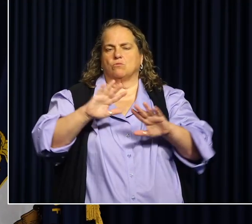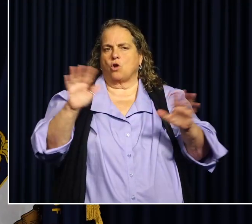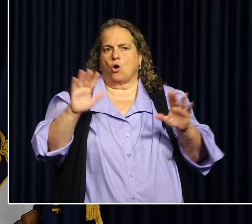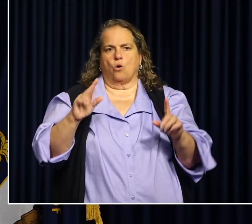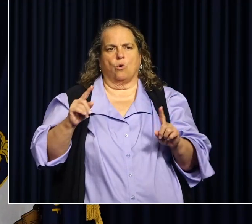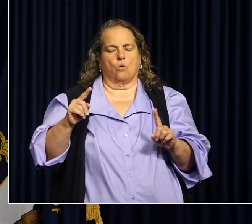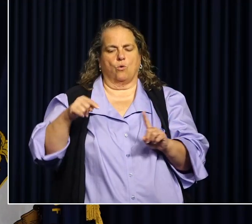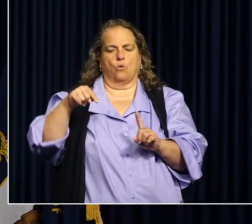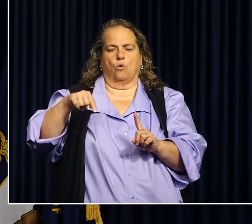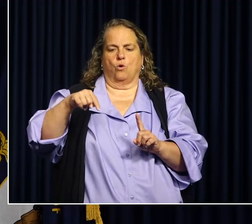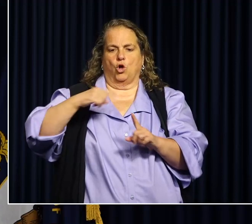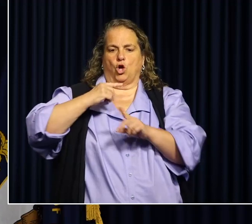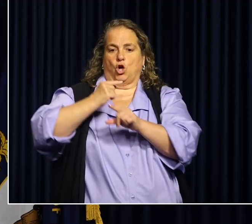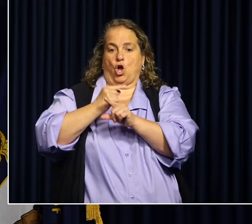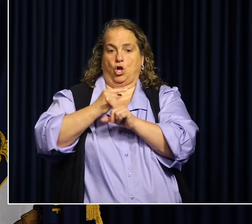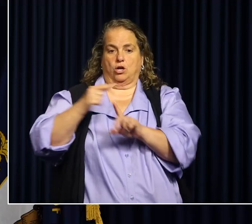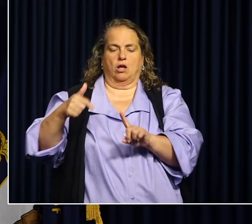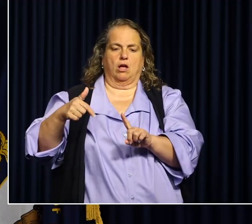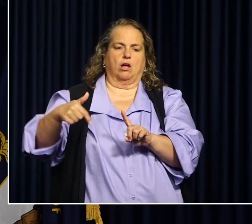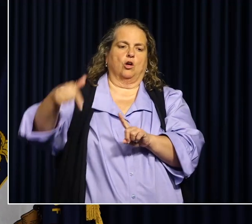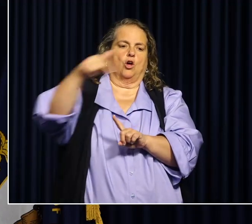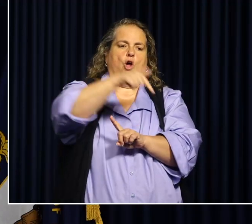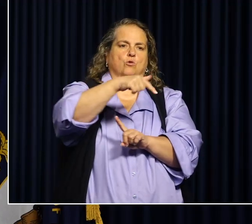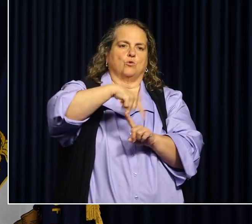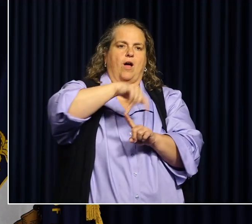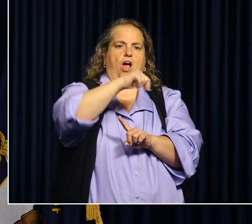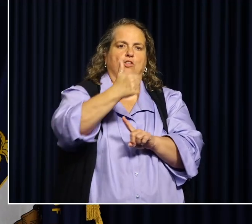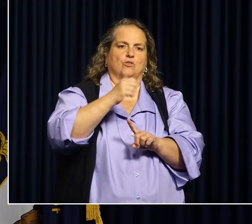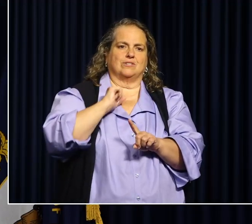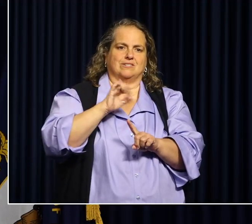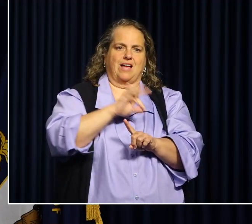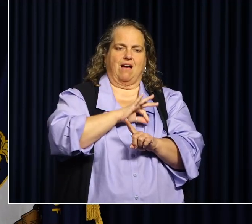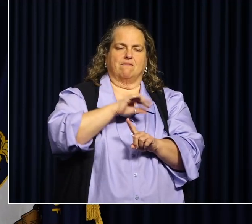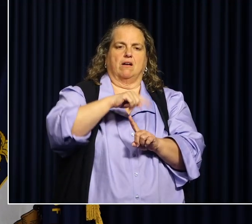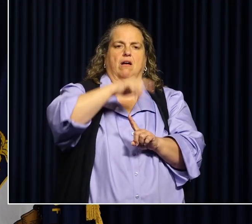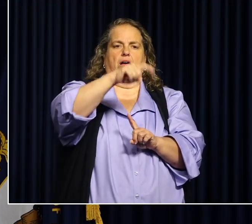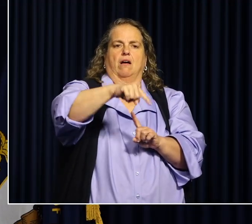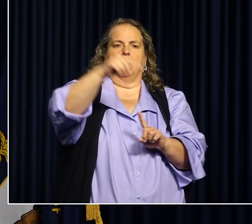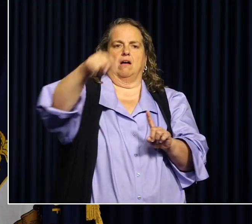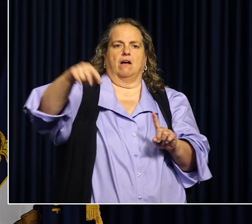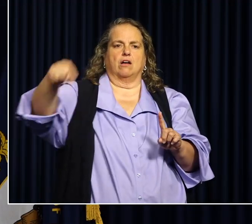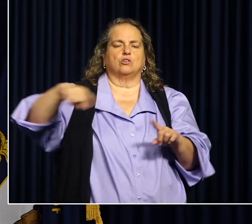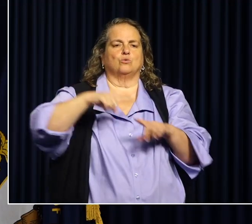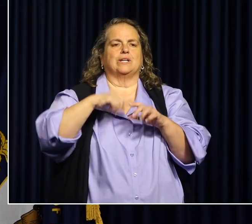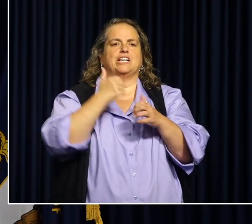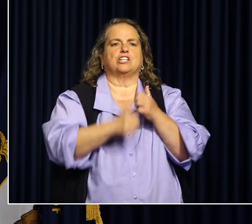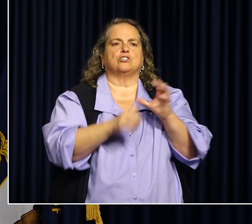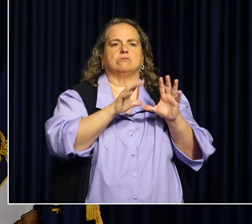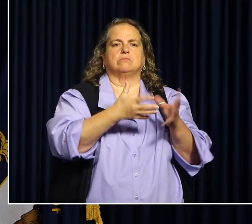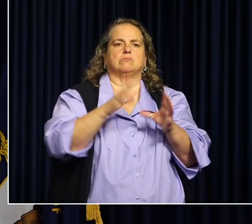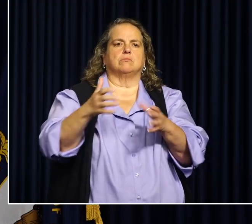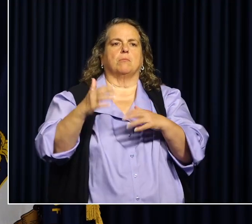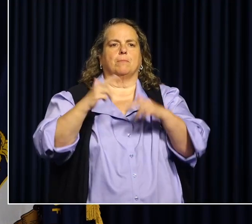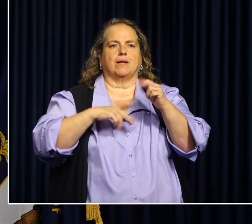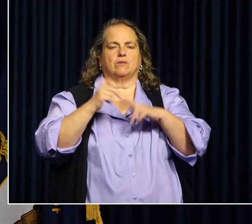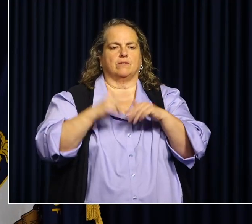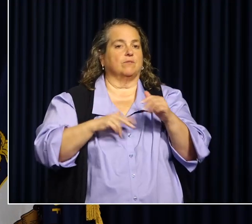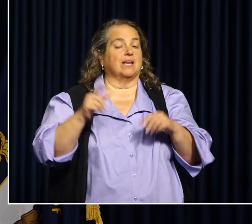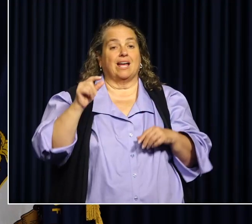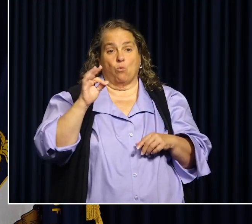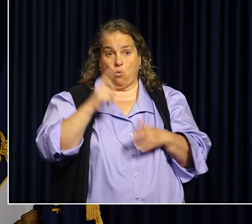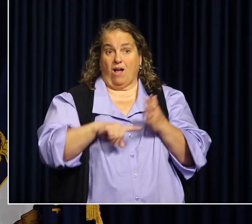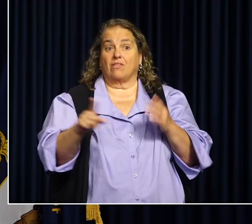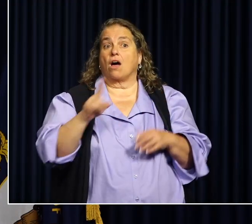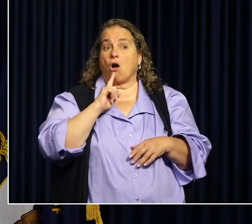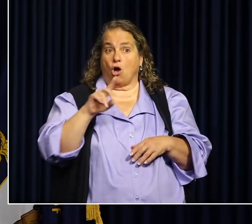cross-pollination of staff as low as possible. What they are doing is using extensive PPE as